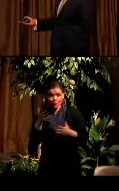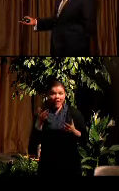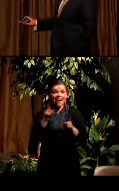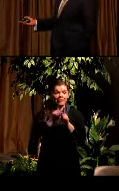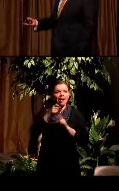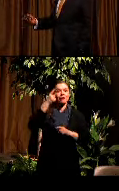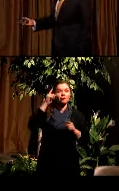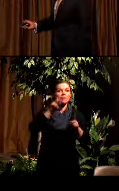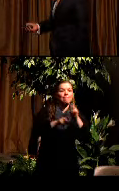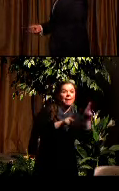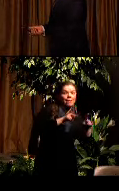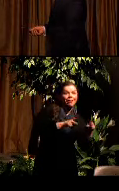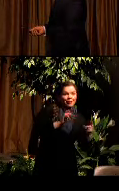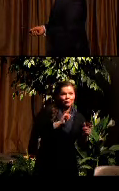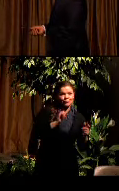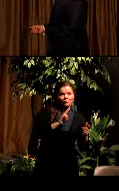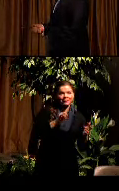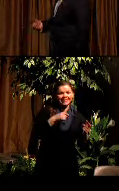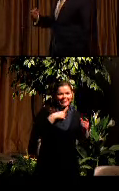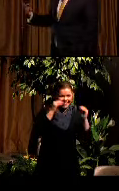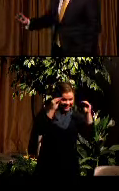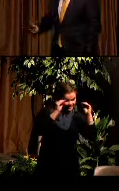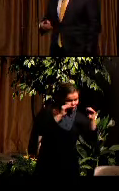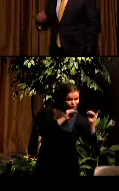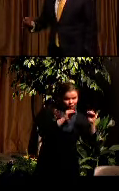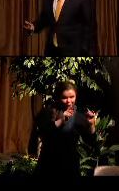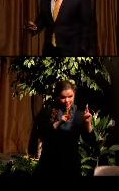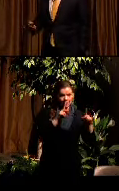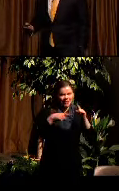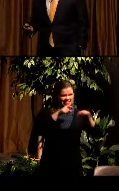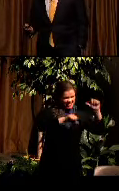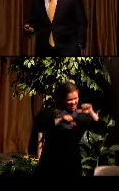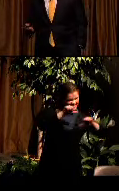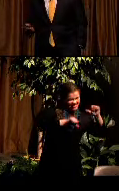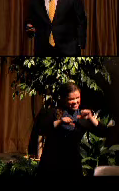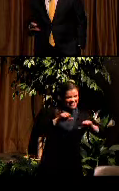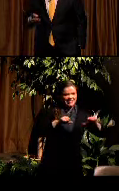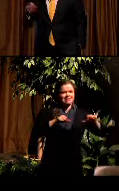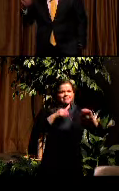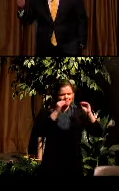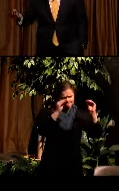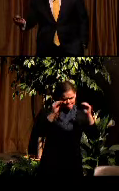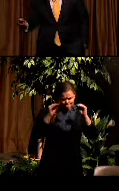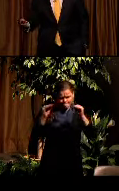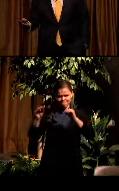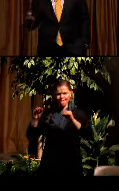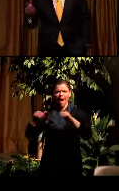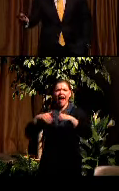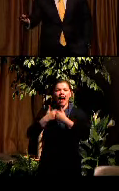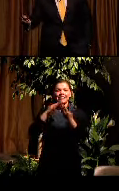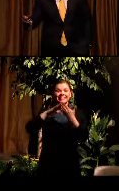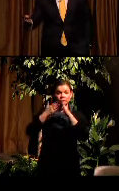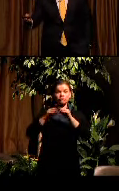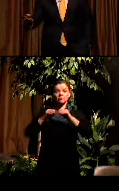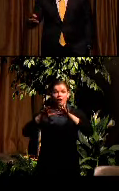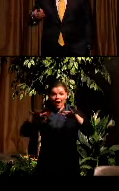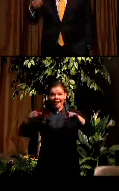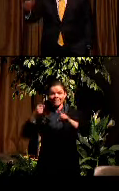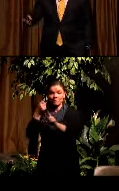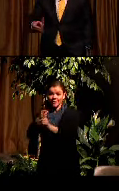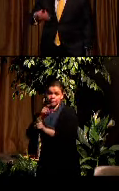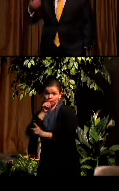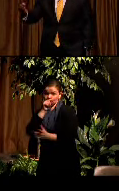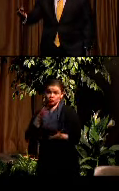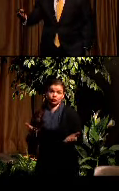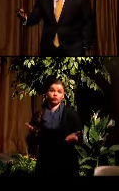about science and the effects of urbanization by getting them involved in the science themselves. So they actually become scientists. We go there, catch birds,